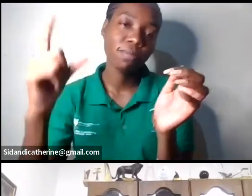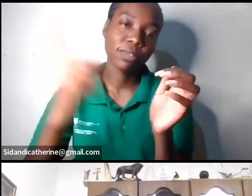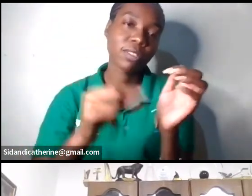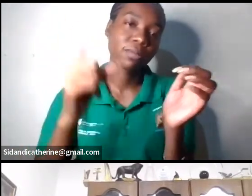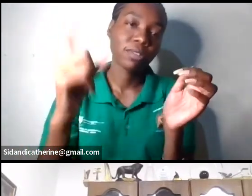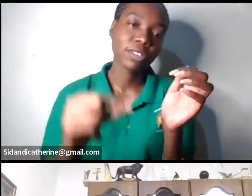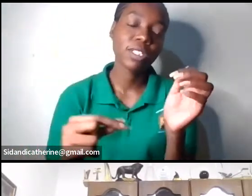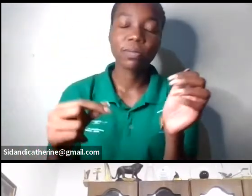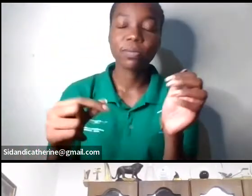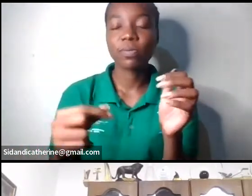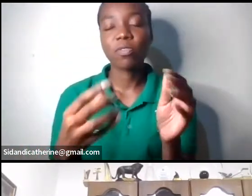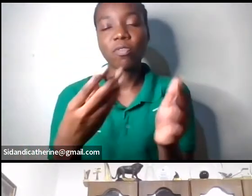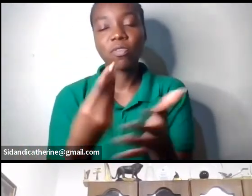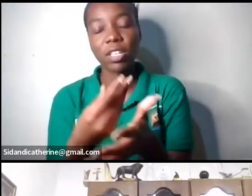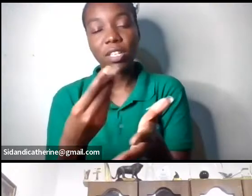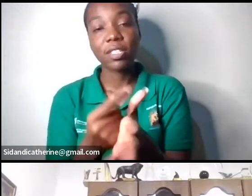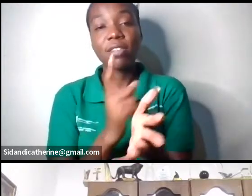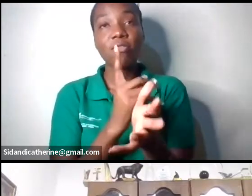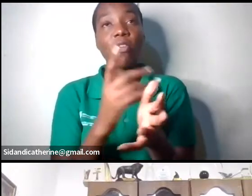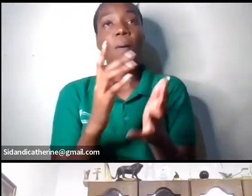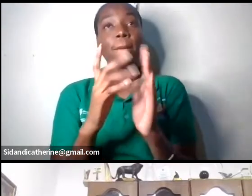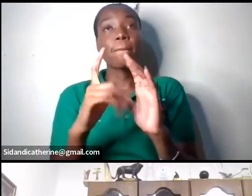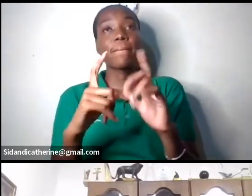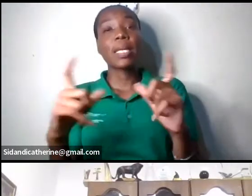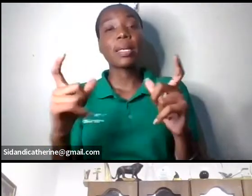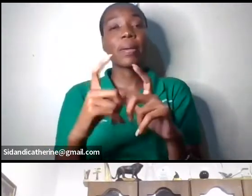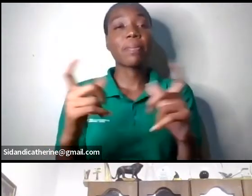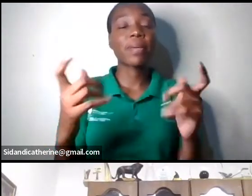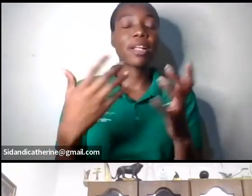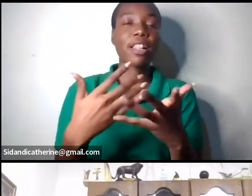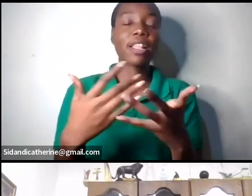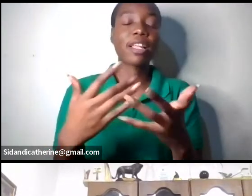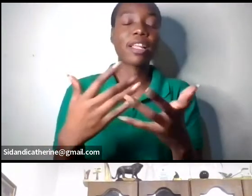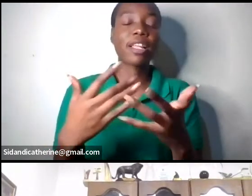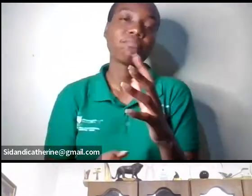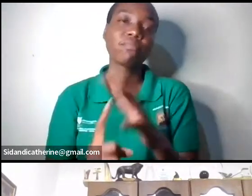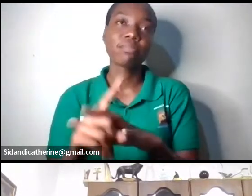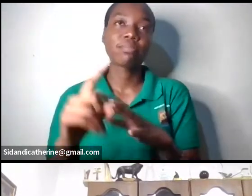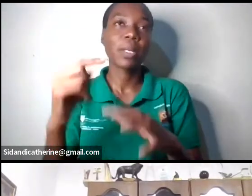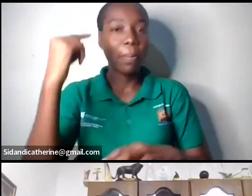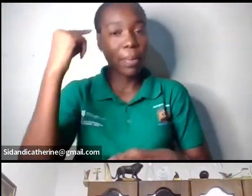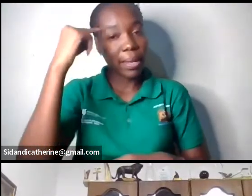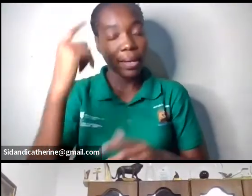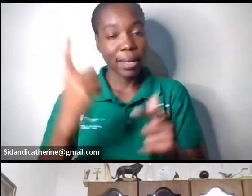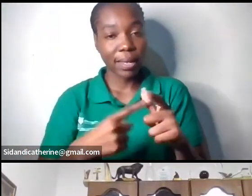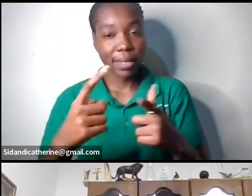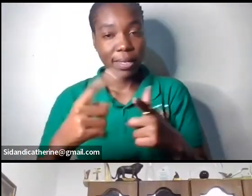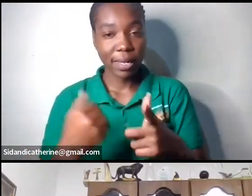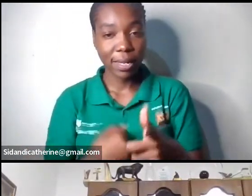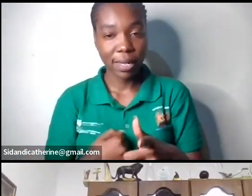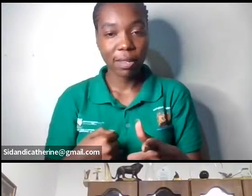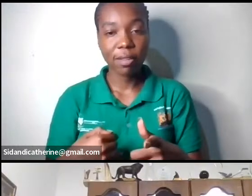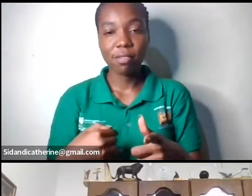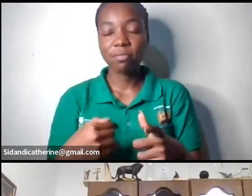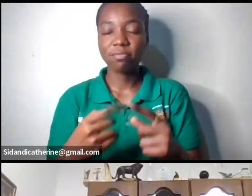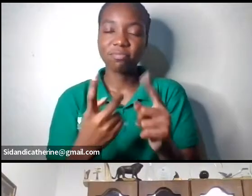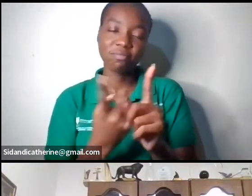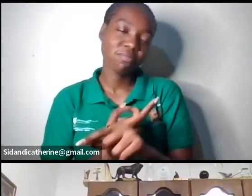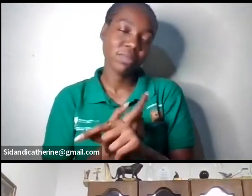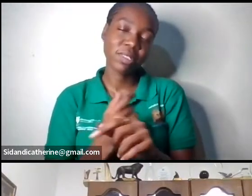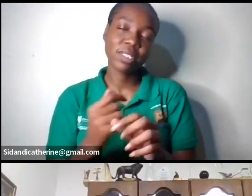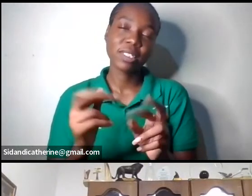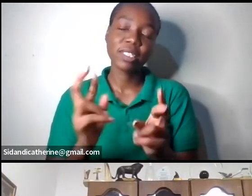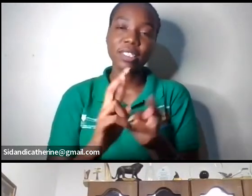of the big things that come to my mind, and maybe a little bit of more regulatory reforms, as well